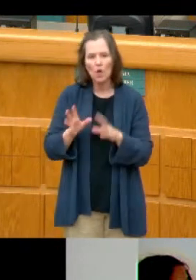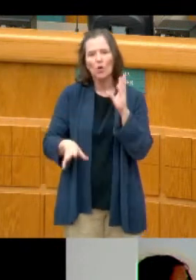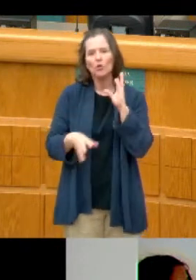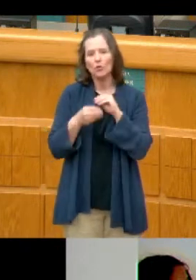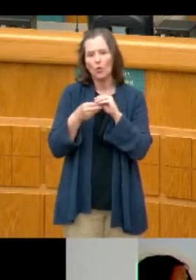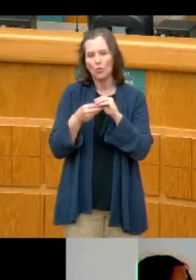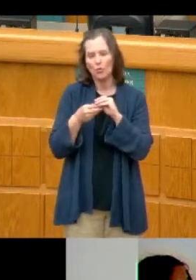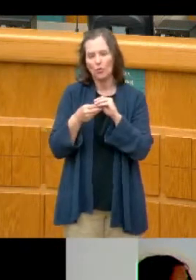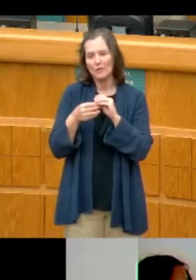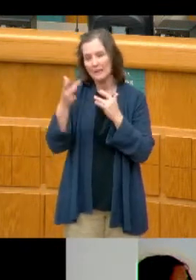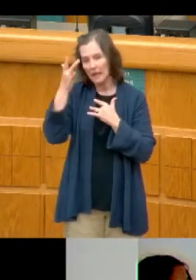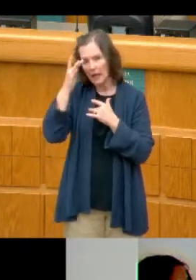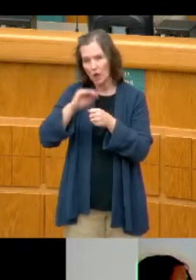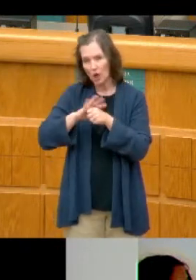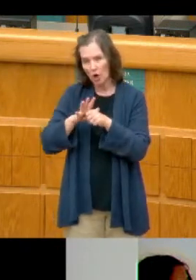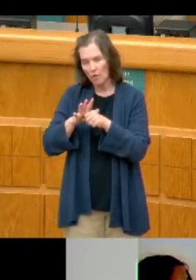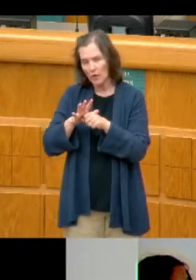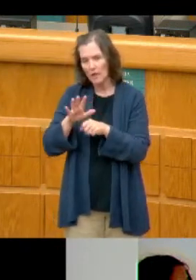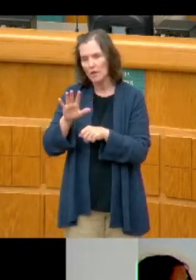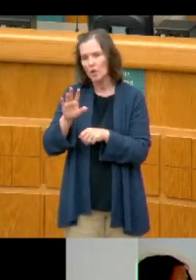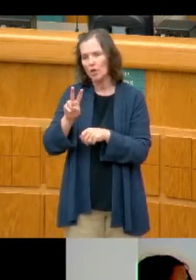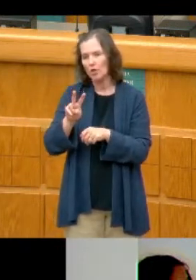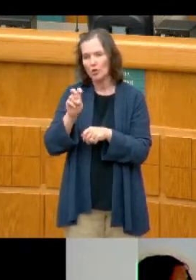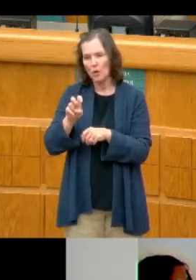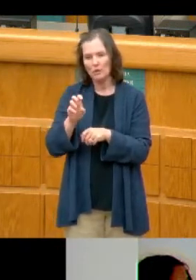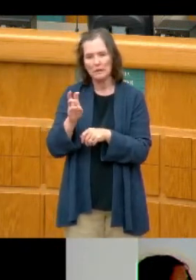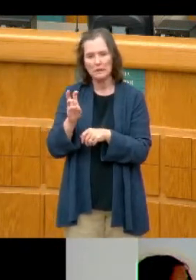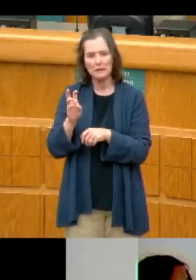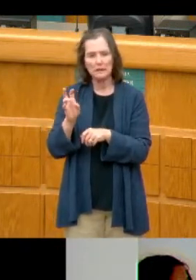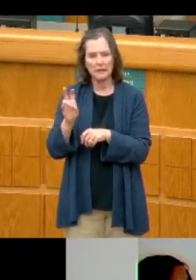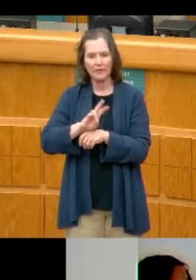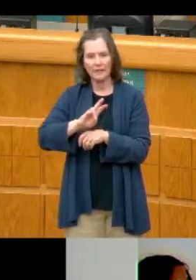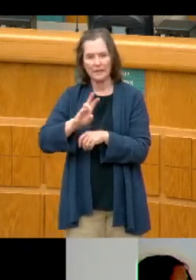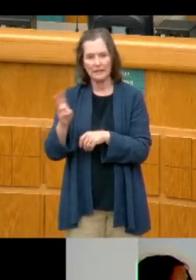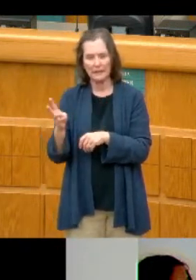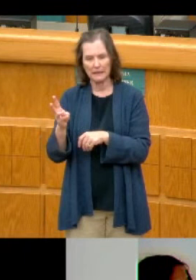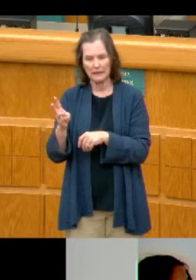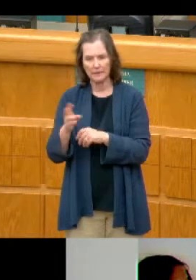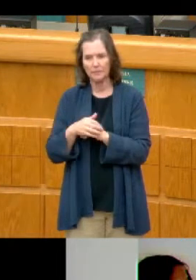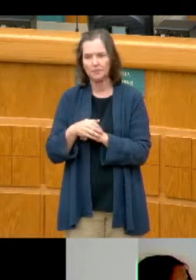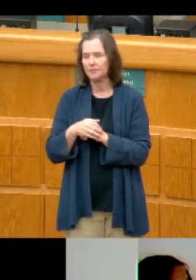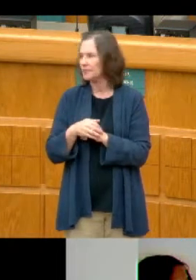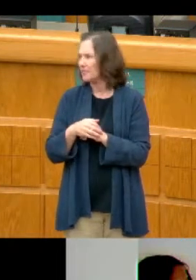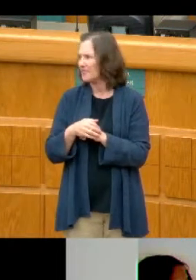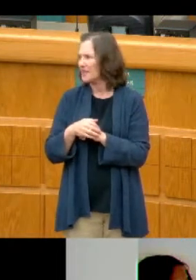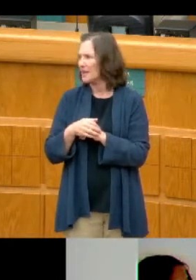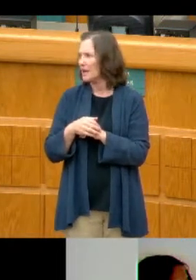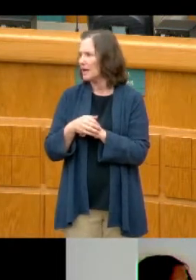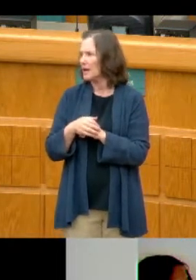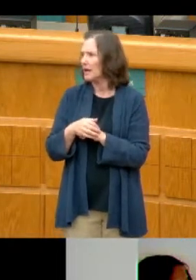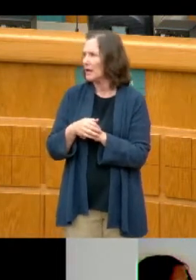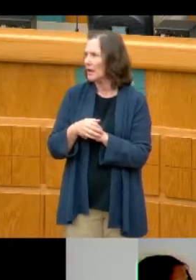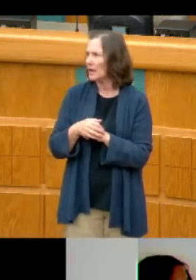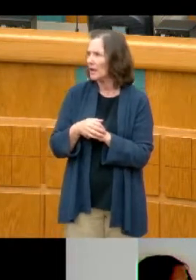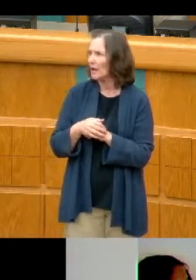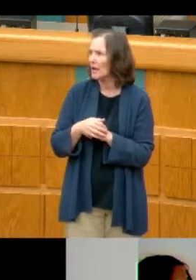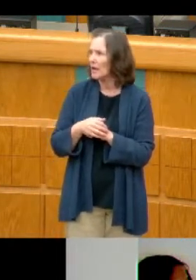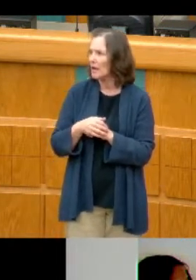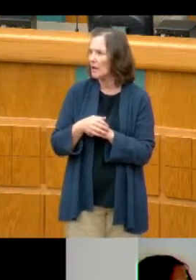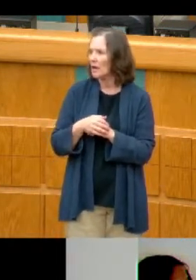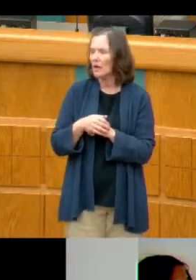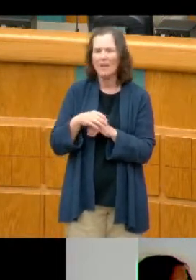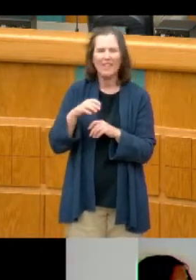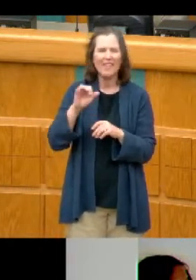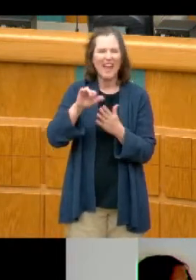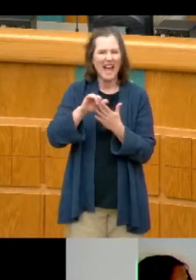217 cases that are vaccine breakthrough cases. Disregard the numbers for the vaccine status. Those were not updated